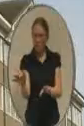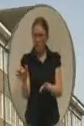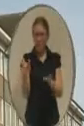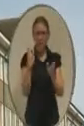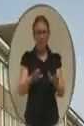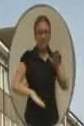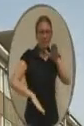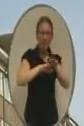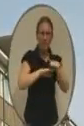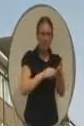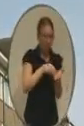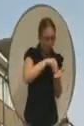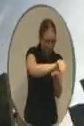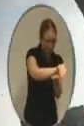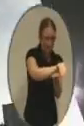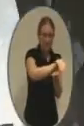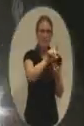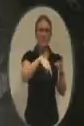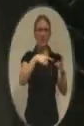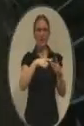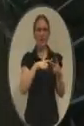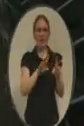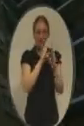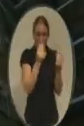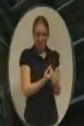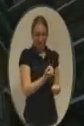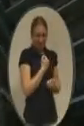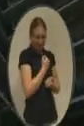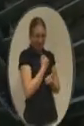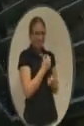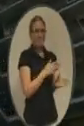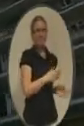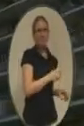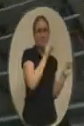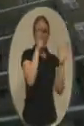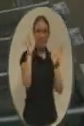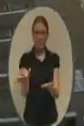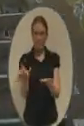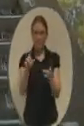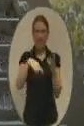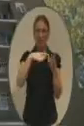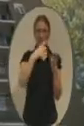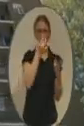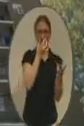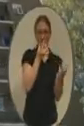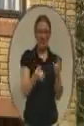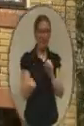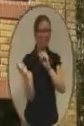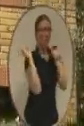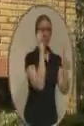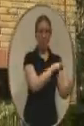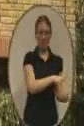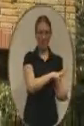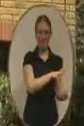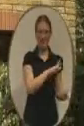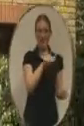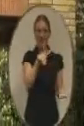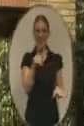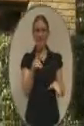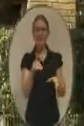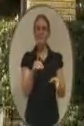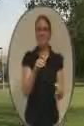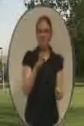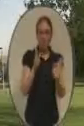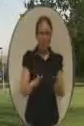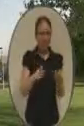this. Before you move out, you must pay all amounts due under the terms of the tenancy. Remove all your belongings and throw away